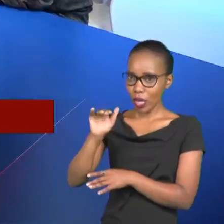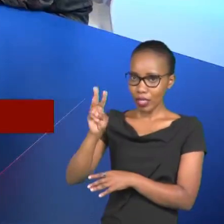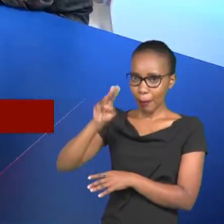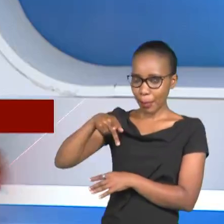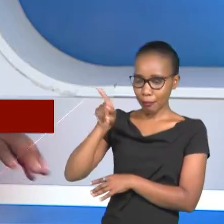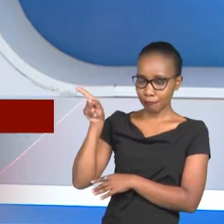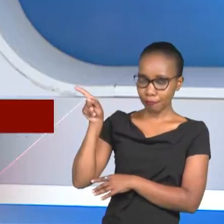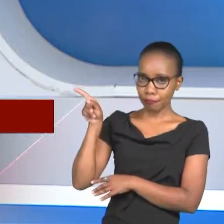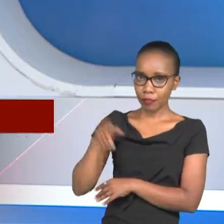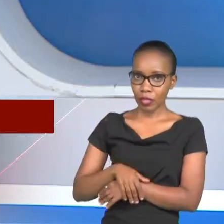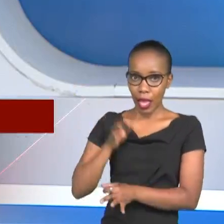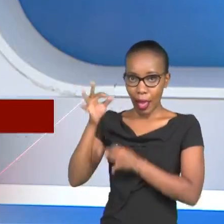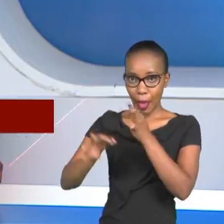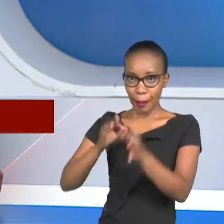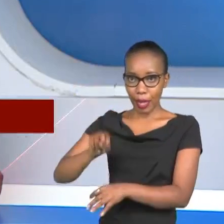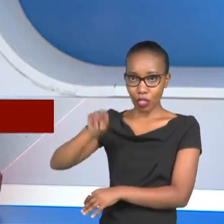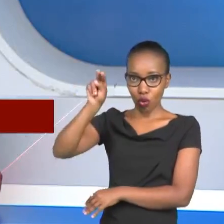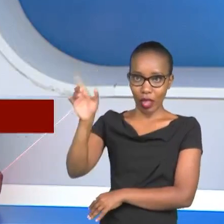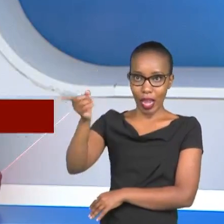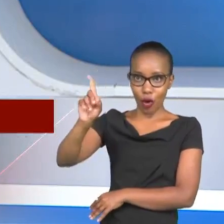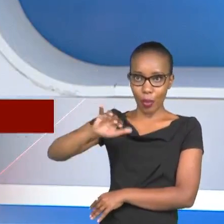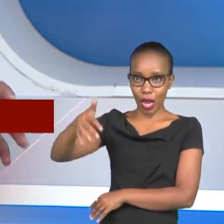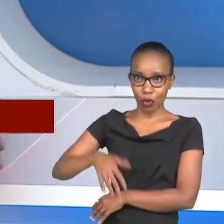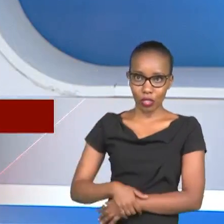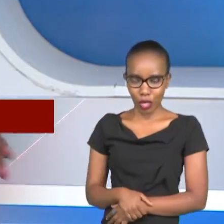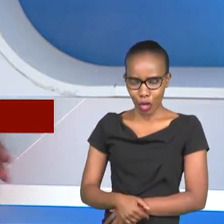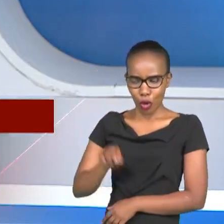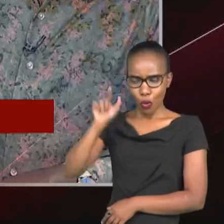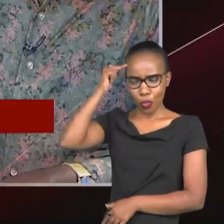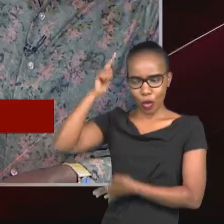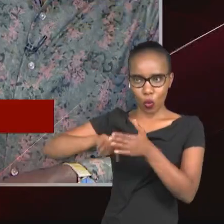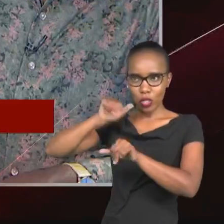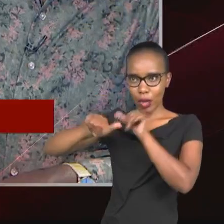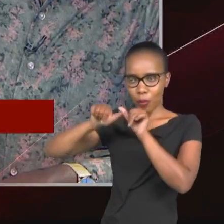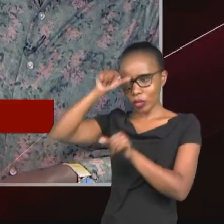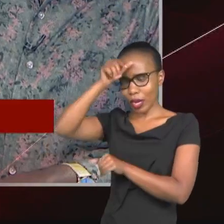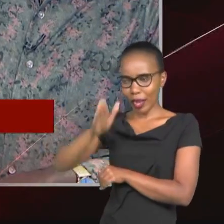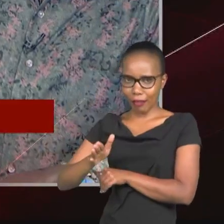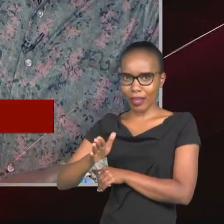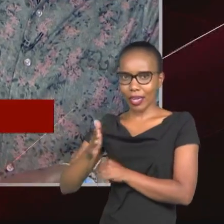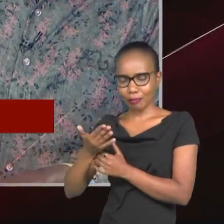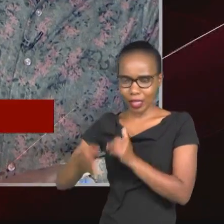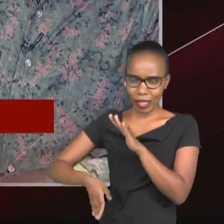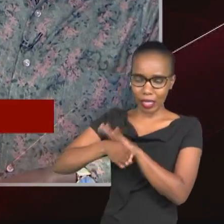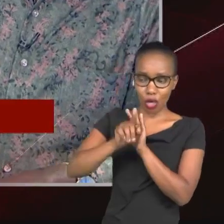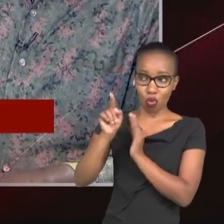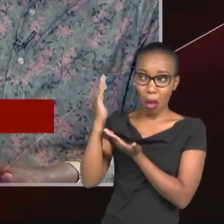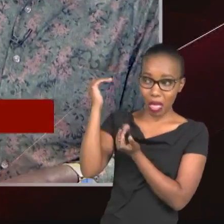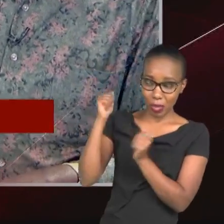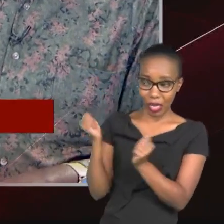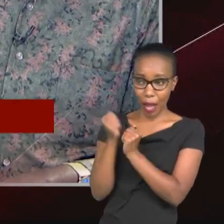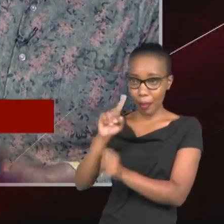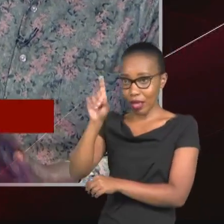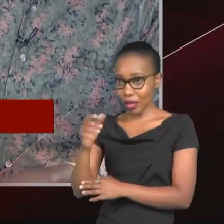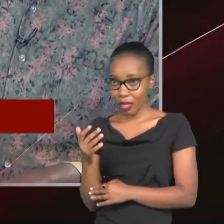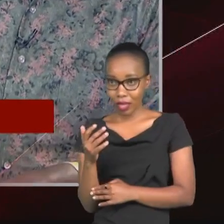is, Embakasi North is in Nairobi County. Yeah. What's your take on your governor's impeachment motion? Is it long overdue? Did you expect it to happen? One